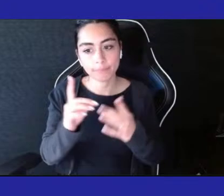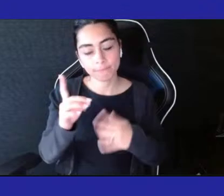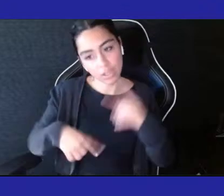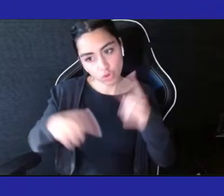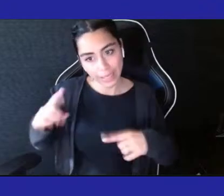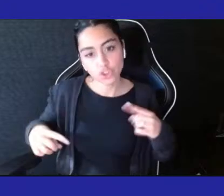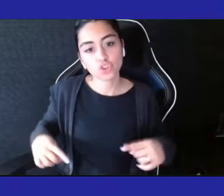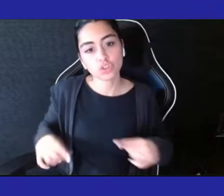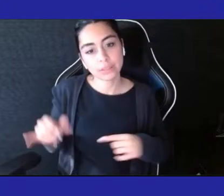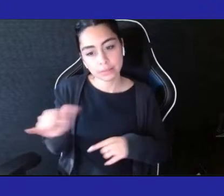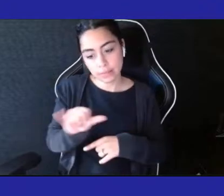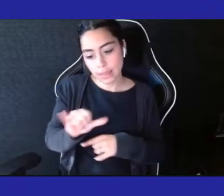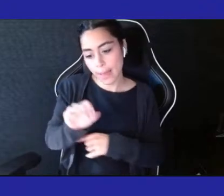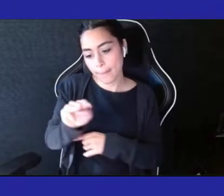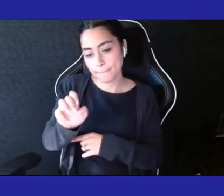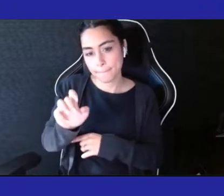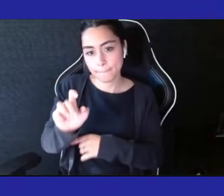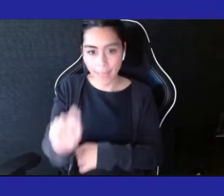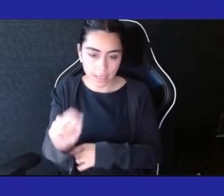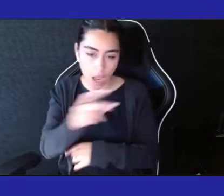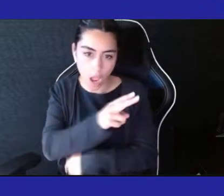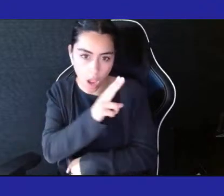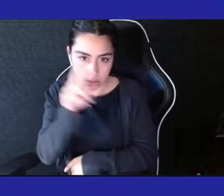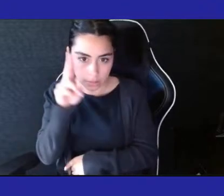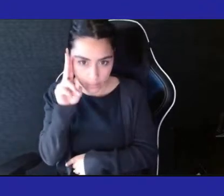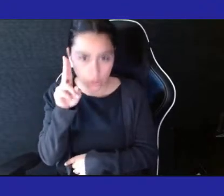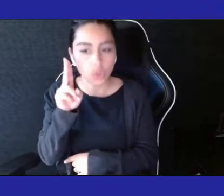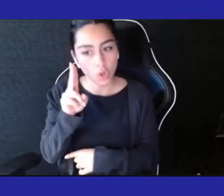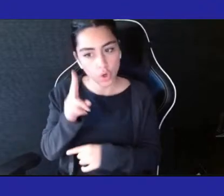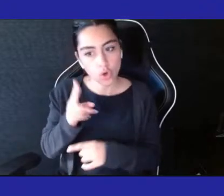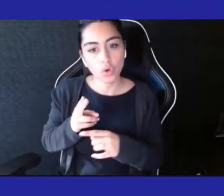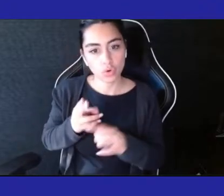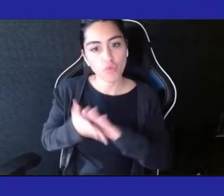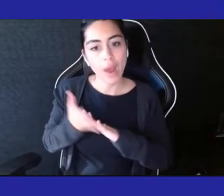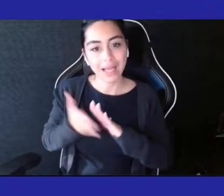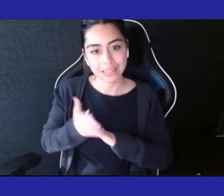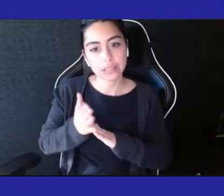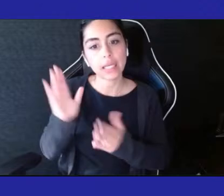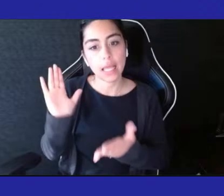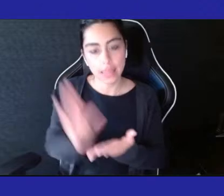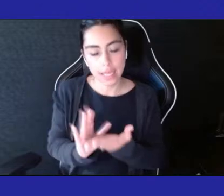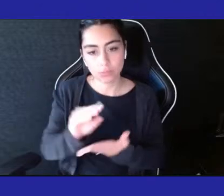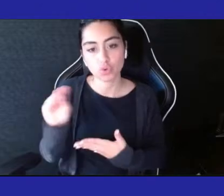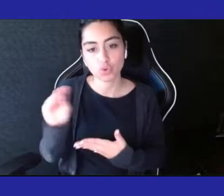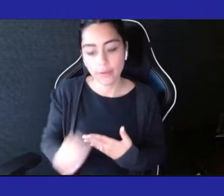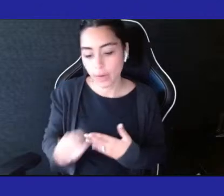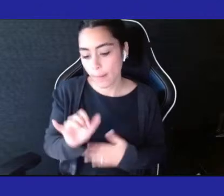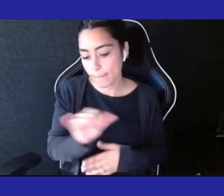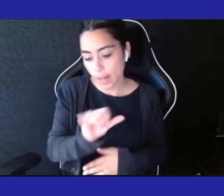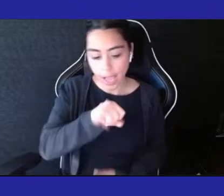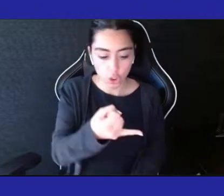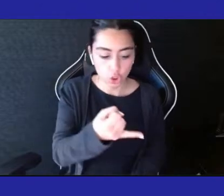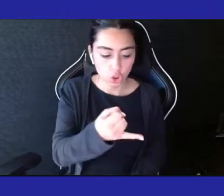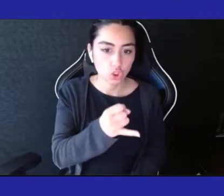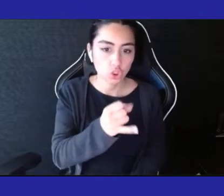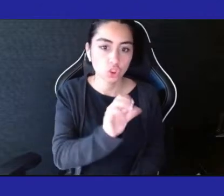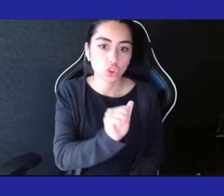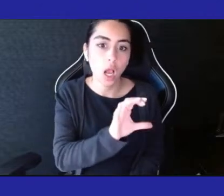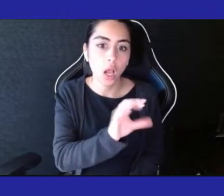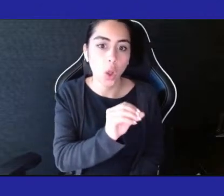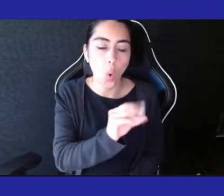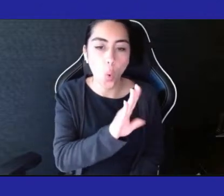still runs a lower percentage. But, Jacobi, Kings,